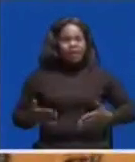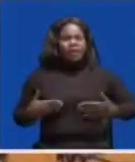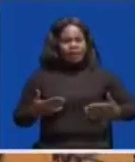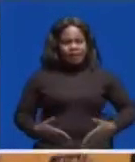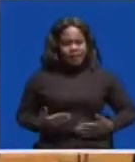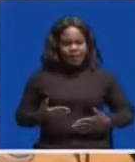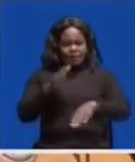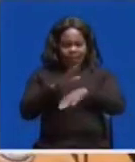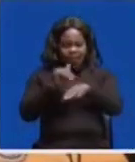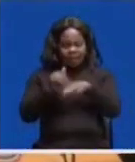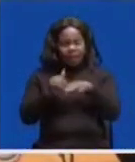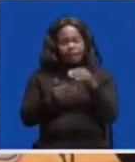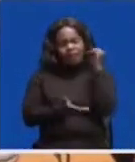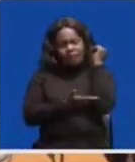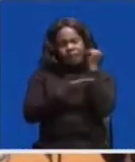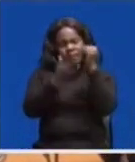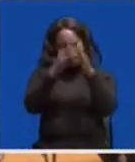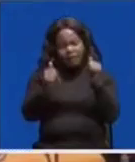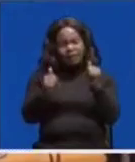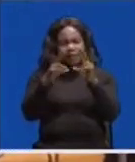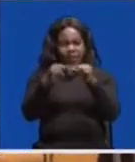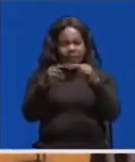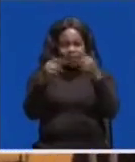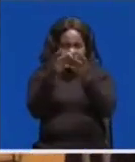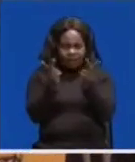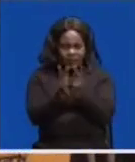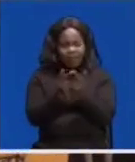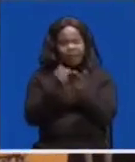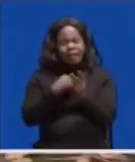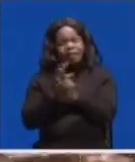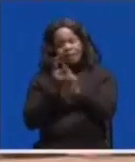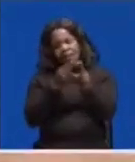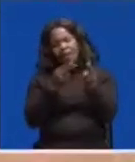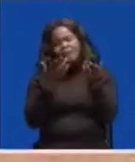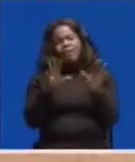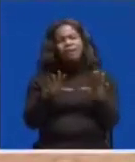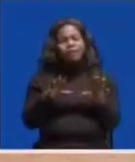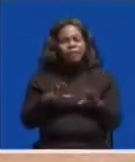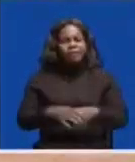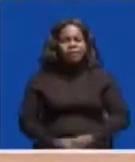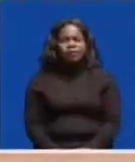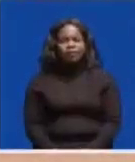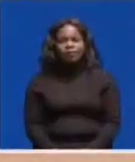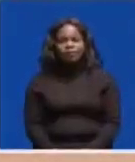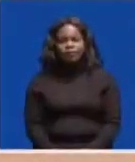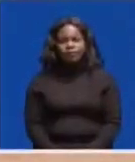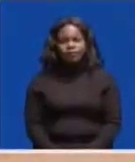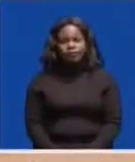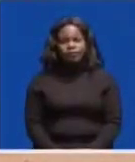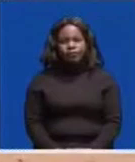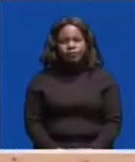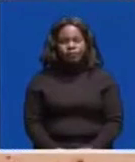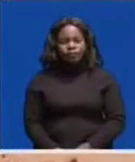the call for improved housing units in rural areas has been responded to. Sharon Kunda, ZNBC